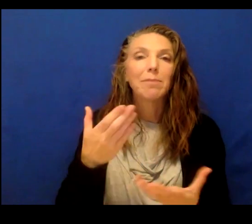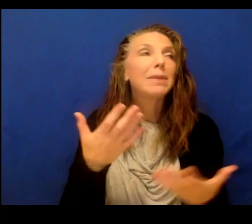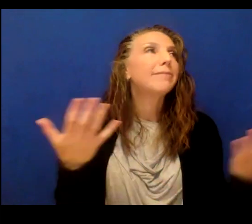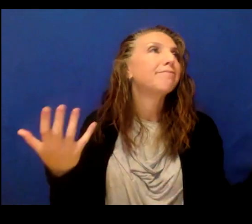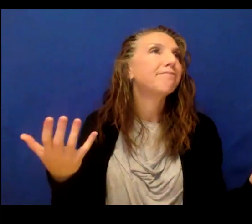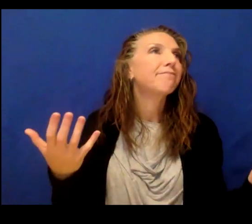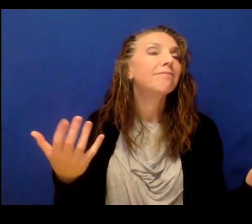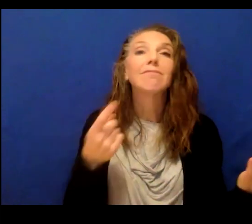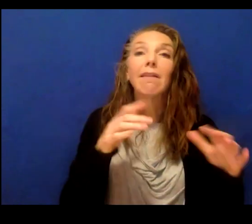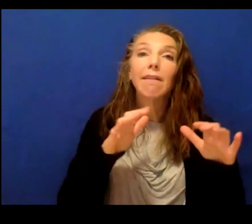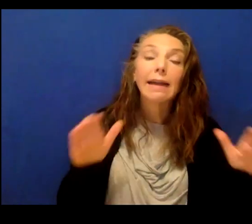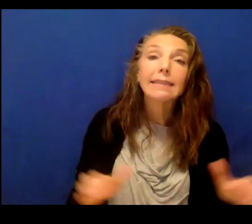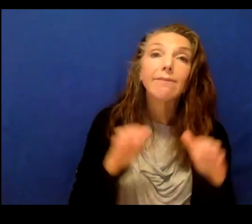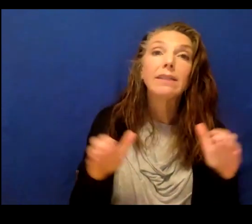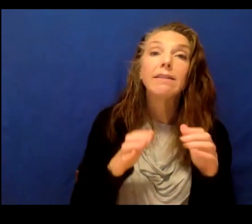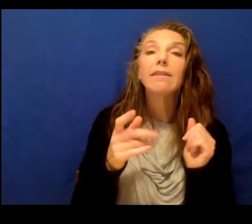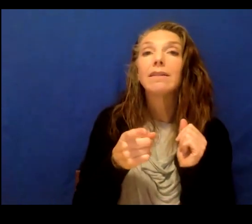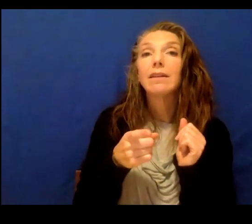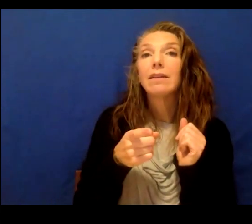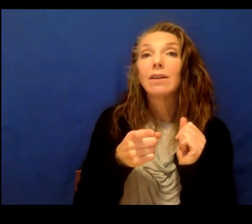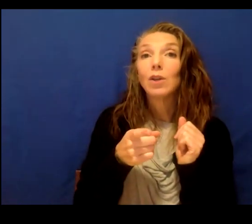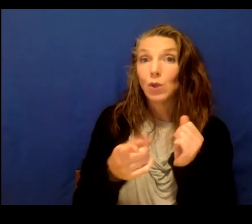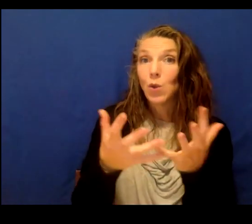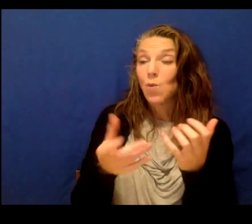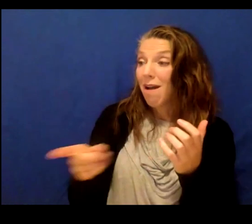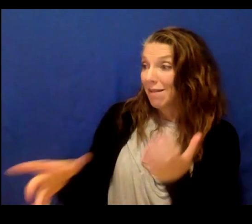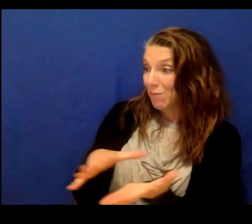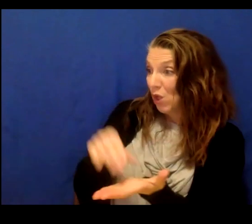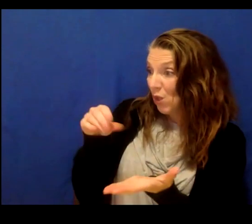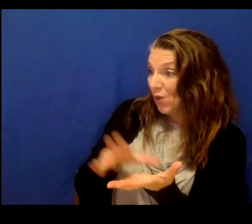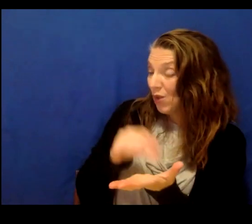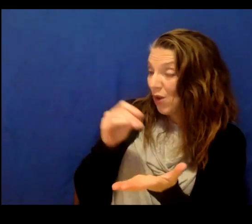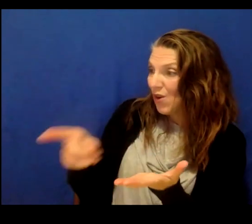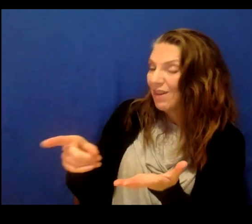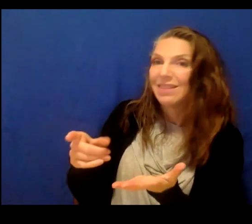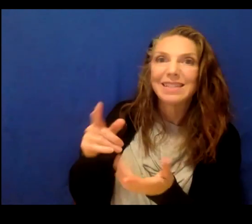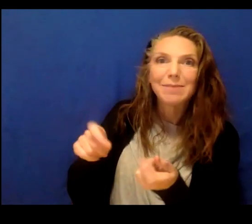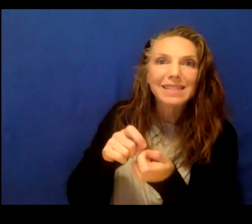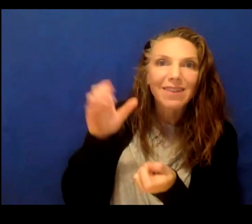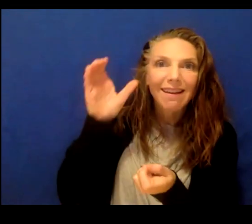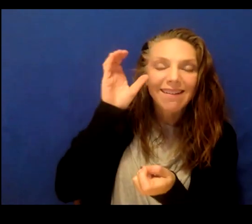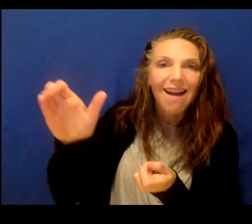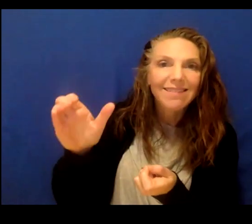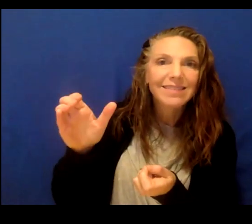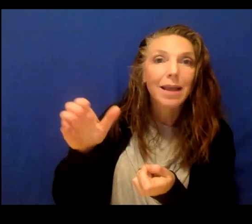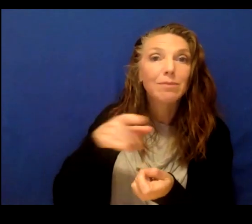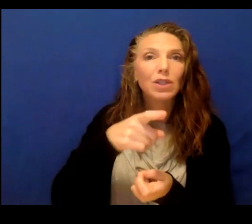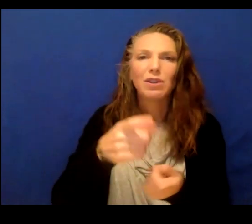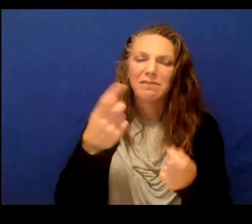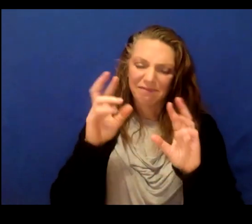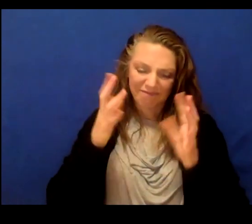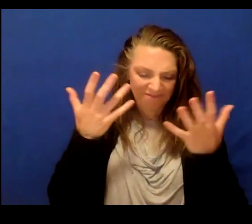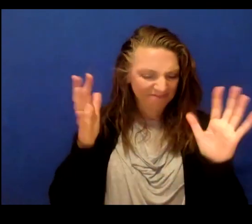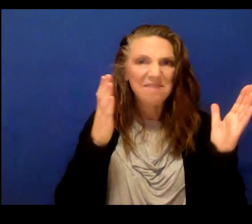activity or you were hoping that they could learn and explore a particular concept and you had planned